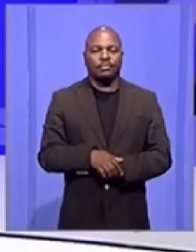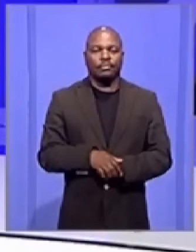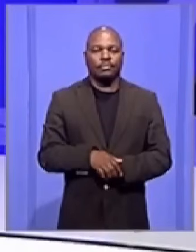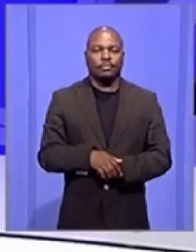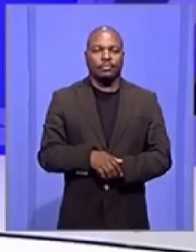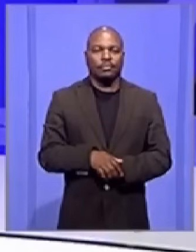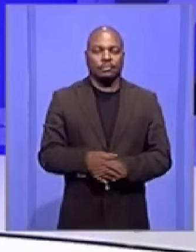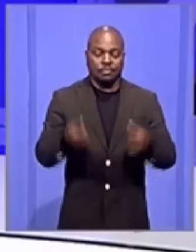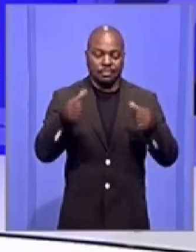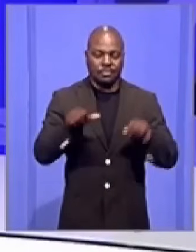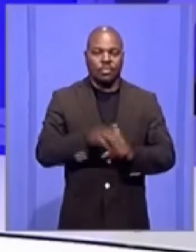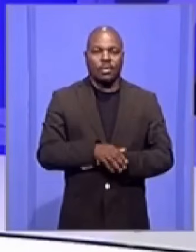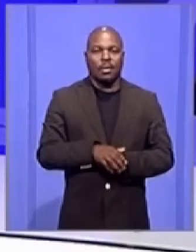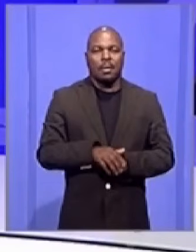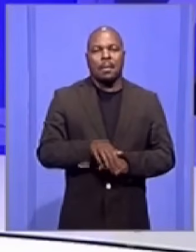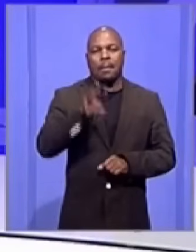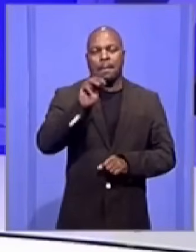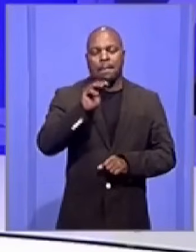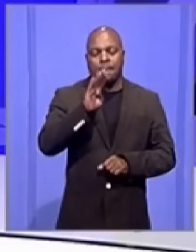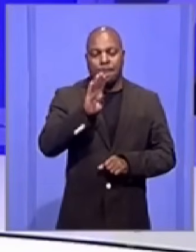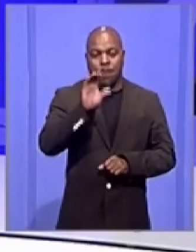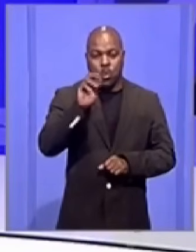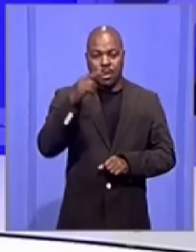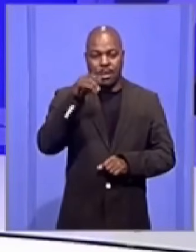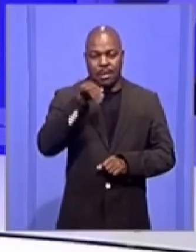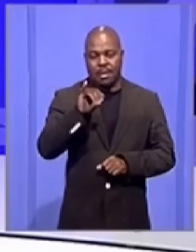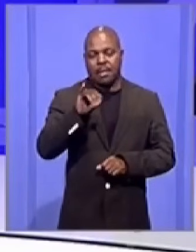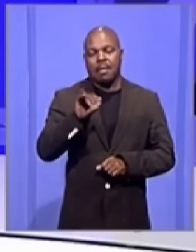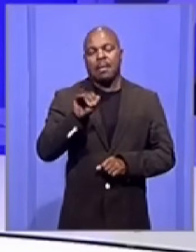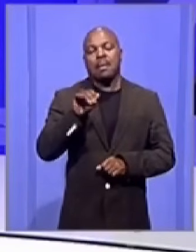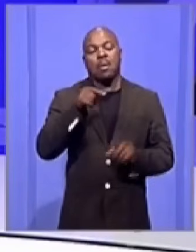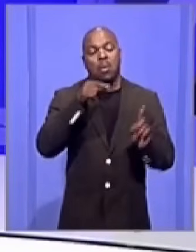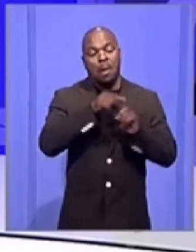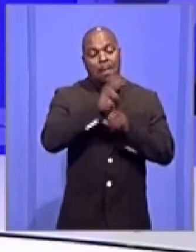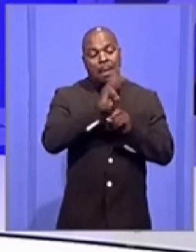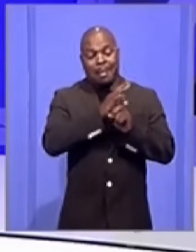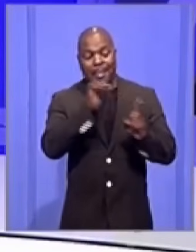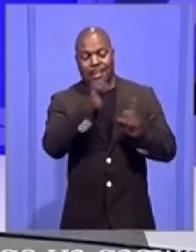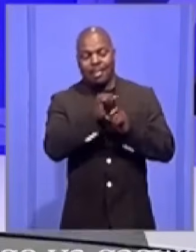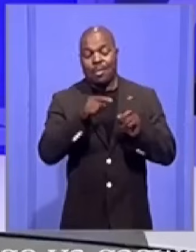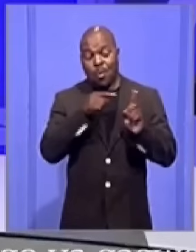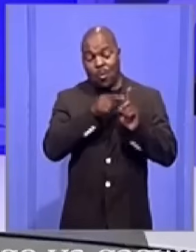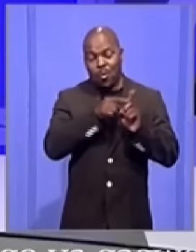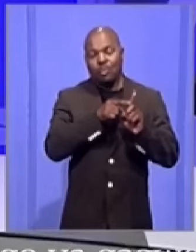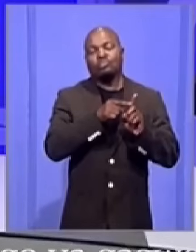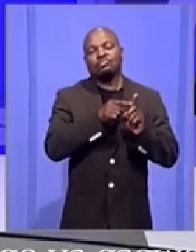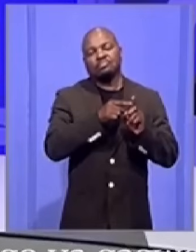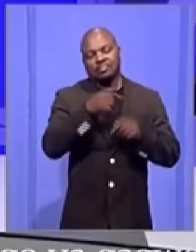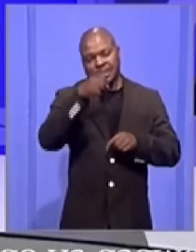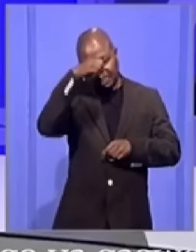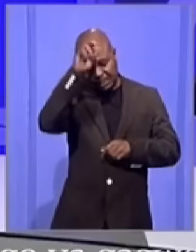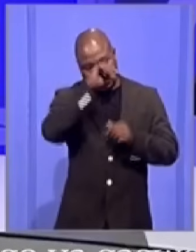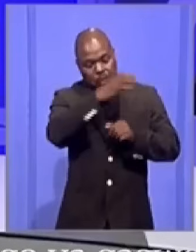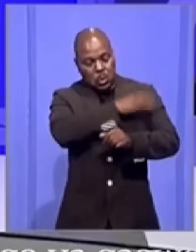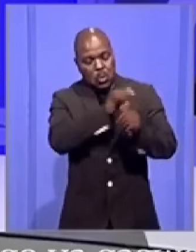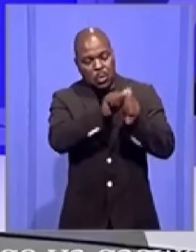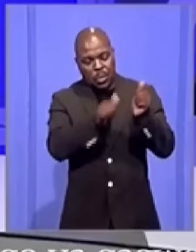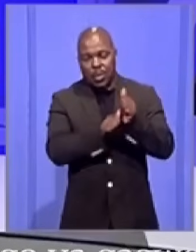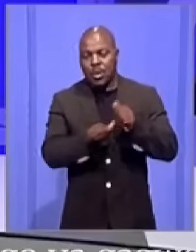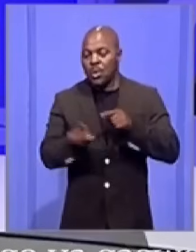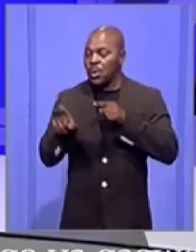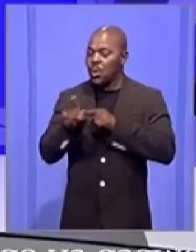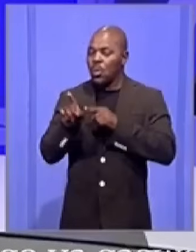Ka go le lengwe Mmago Bongi Mbonambi yo e le go motlatsa mo captain wa di Springboks o re morwagwe o kodumetse